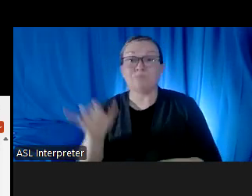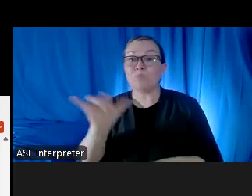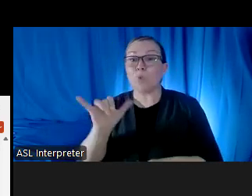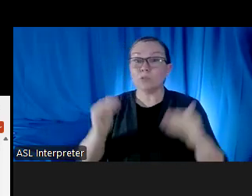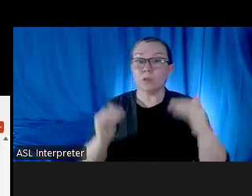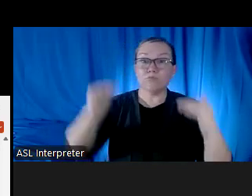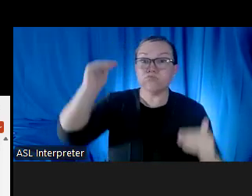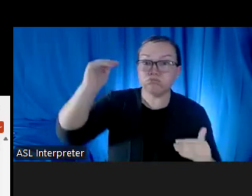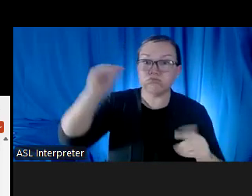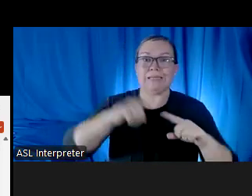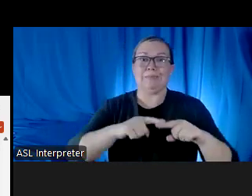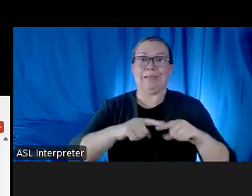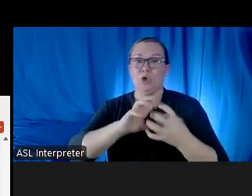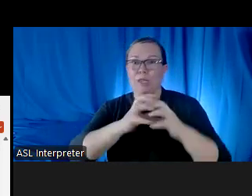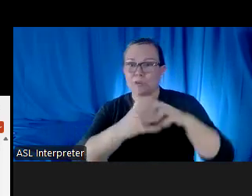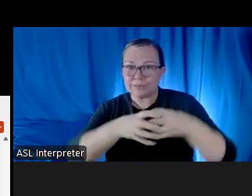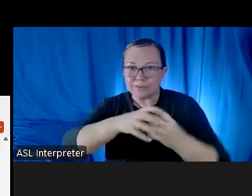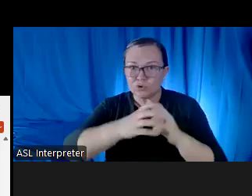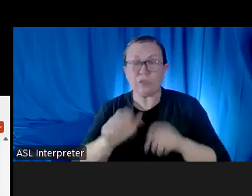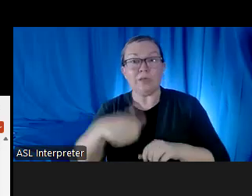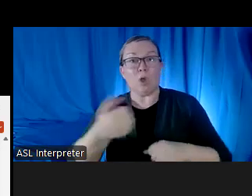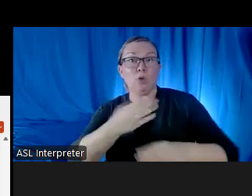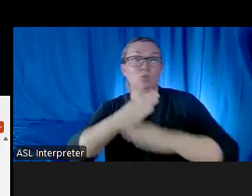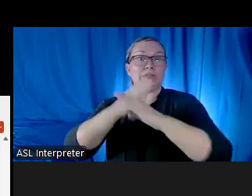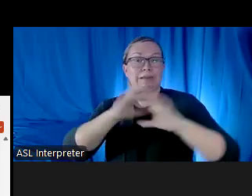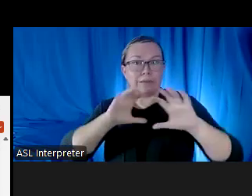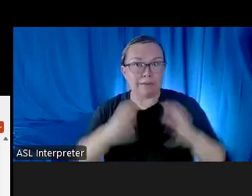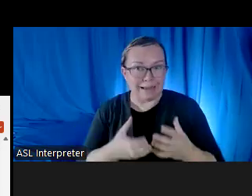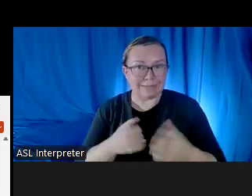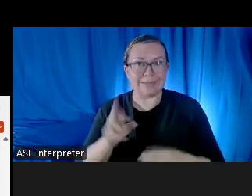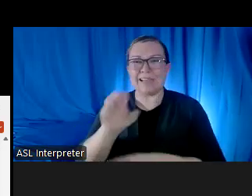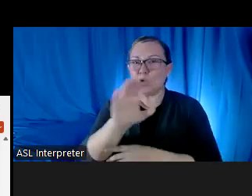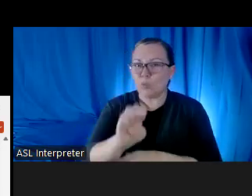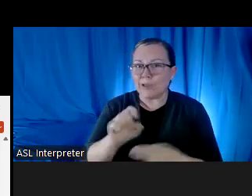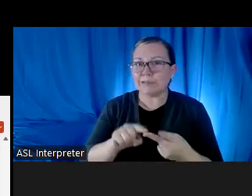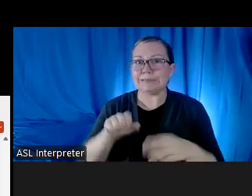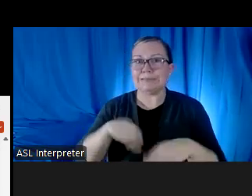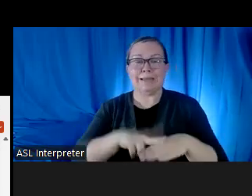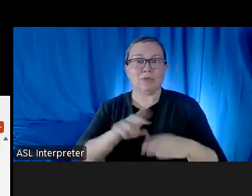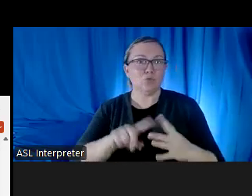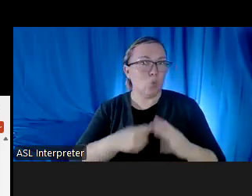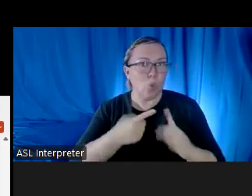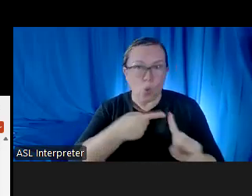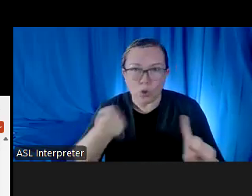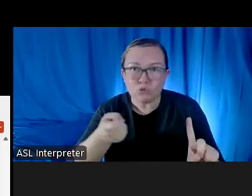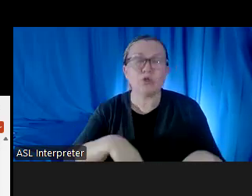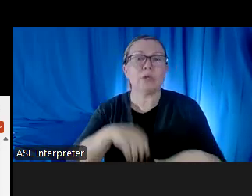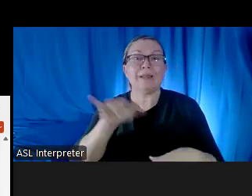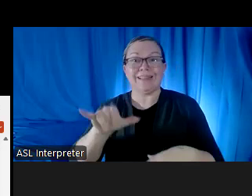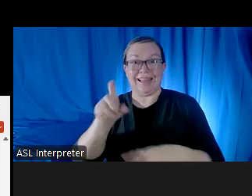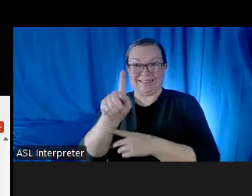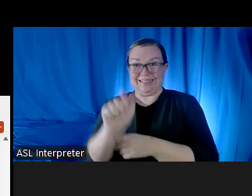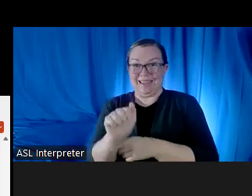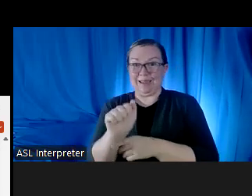presented based on intersectionality of other protected classes such as race and national origin, and those that data was at least on